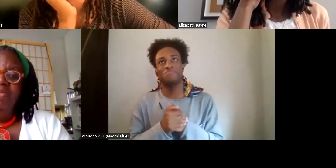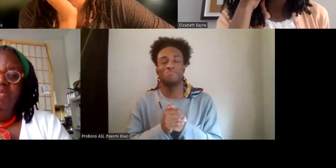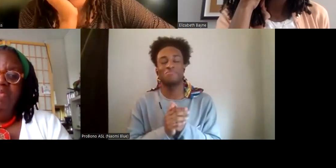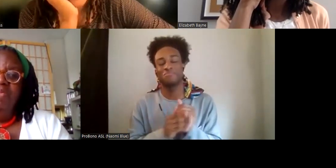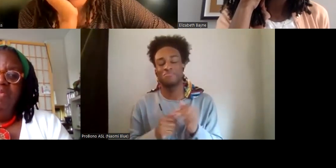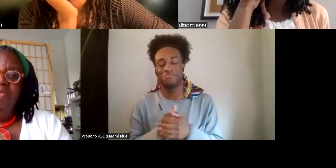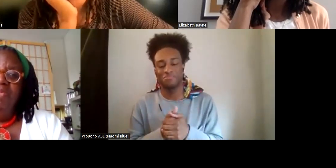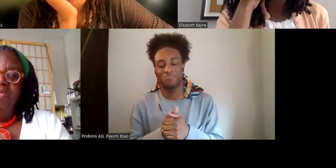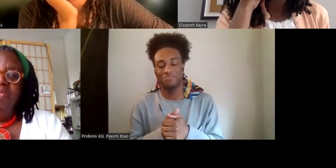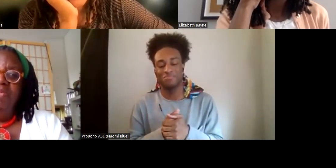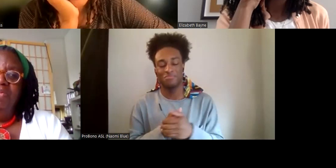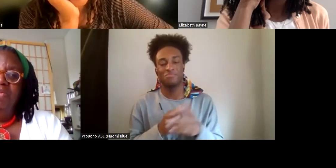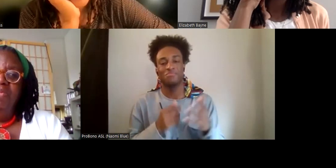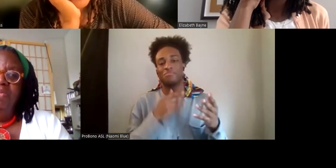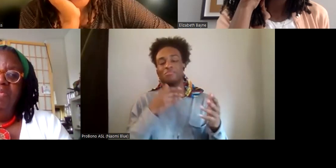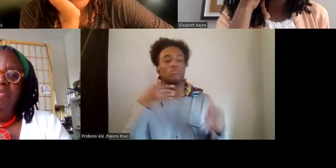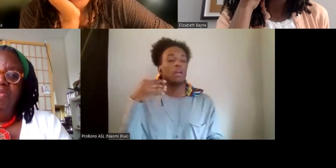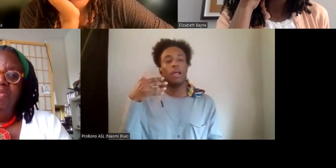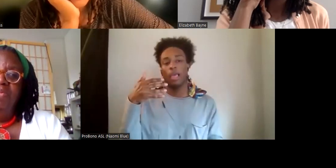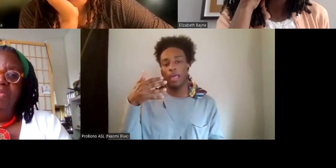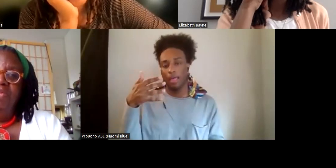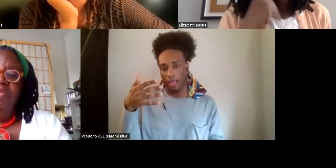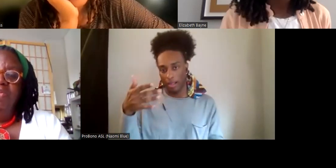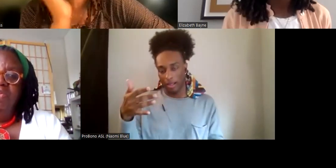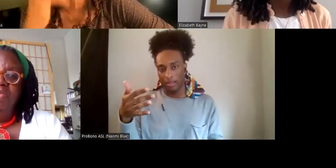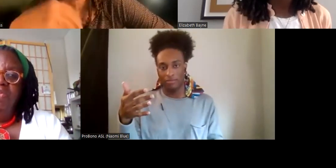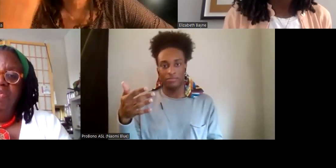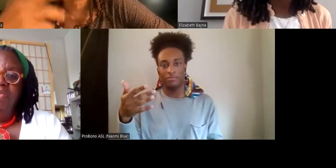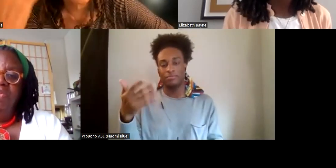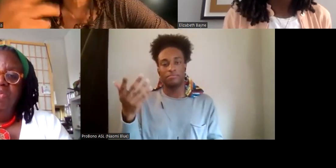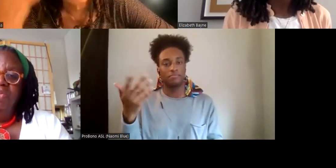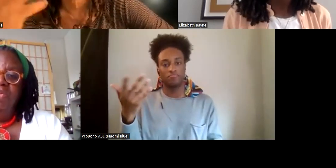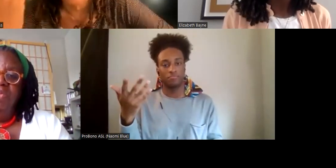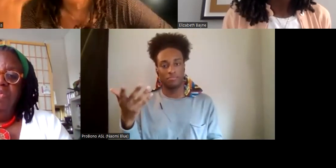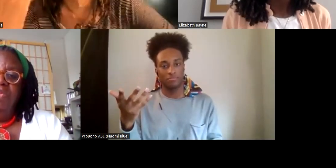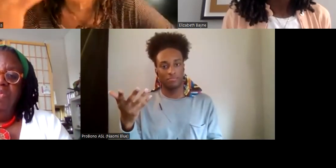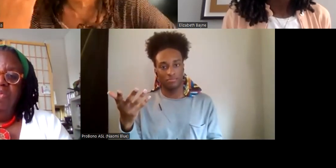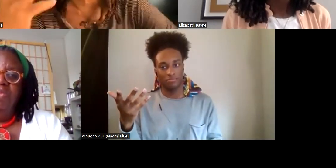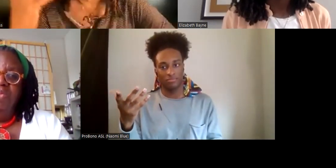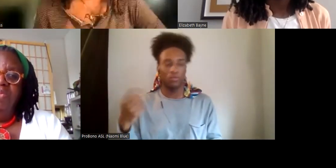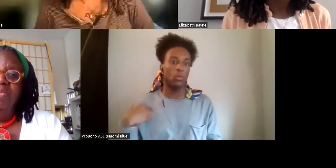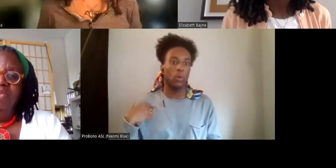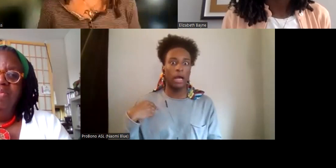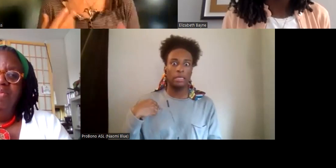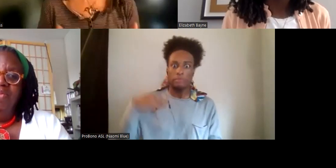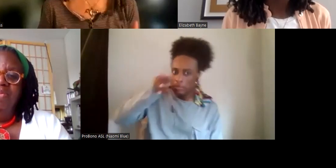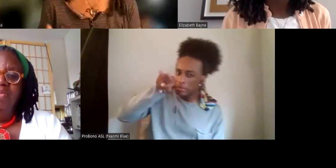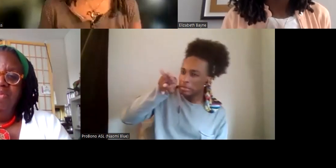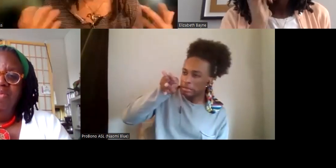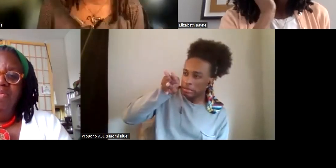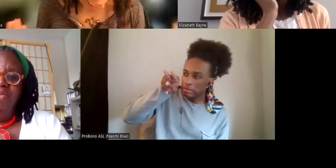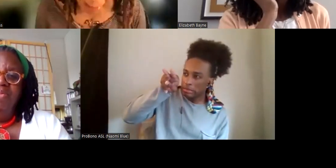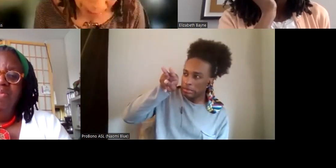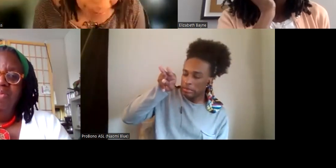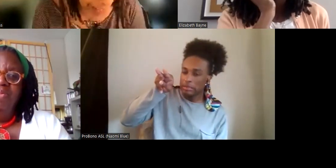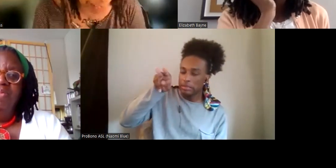I was able to find from somewhere. Well, I prayed on it. I'm a